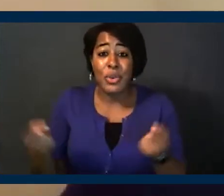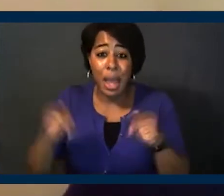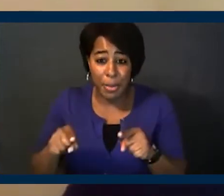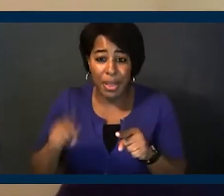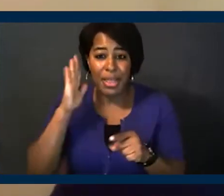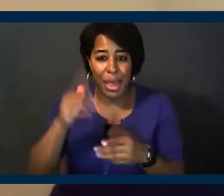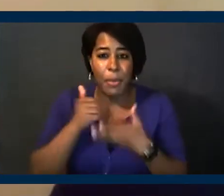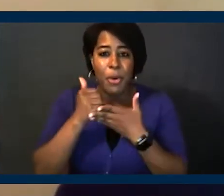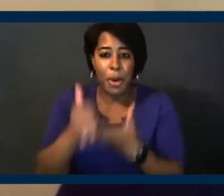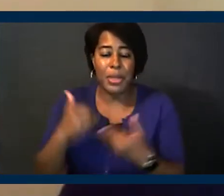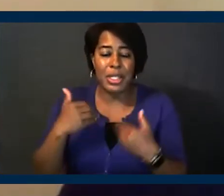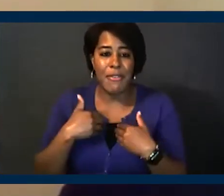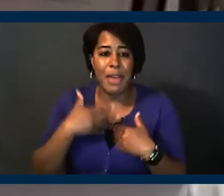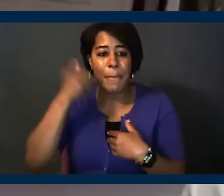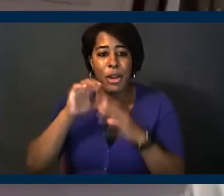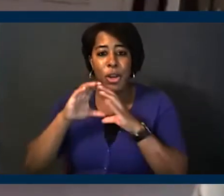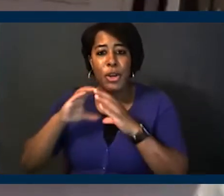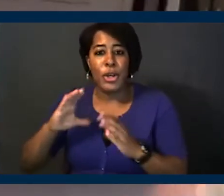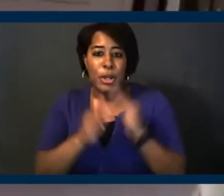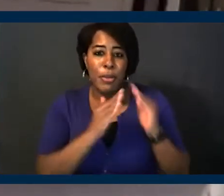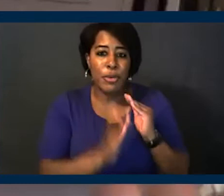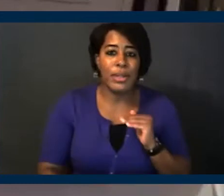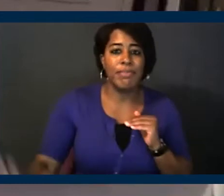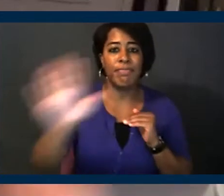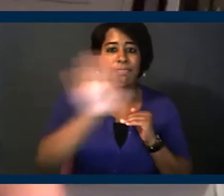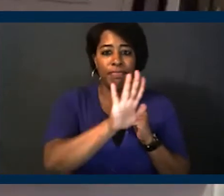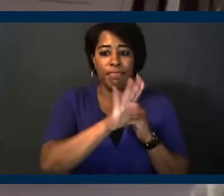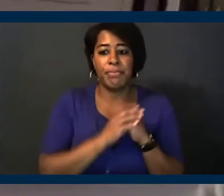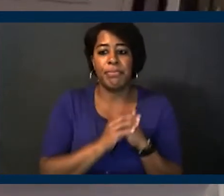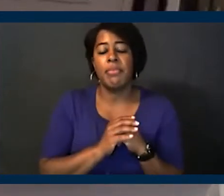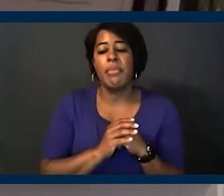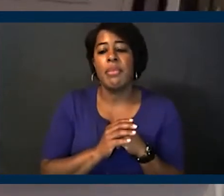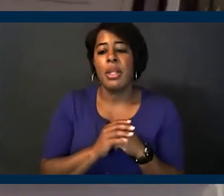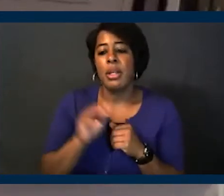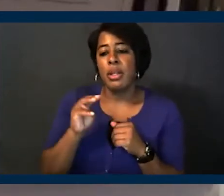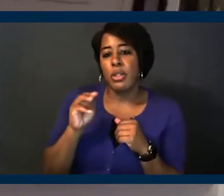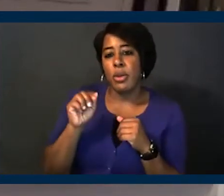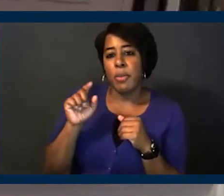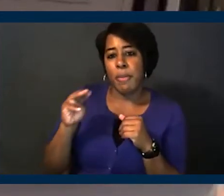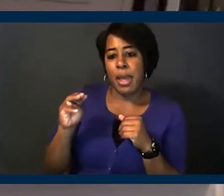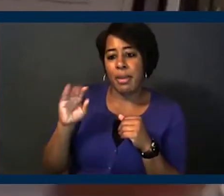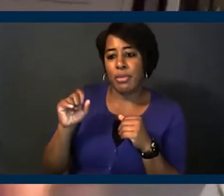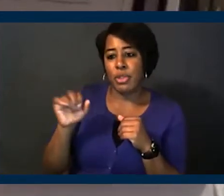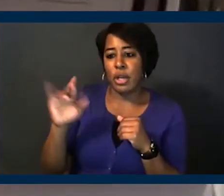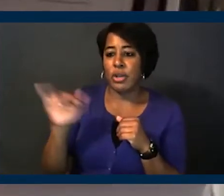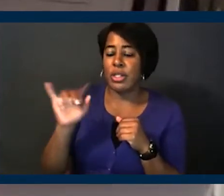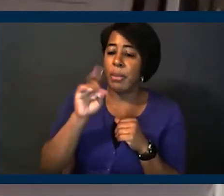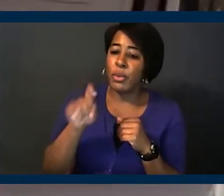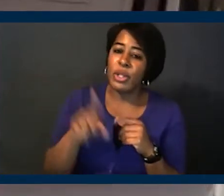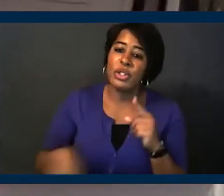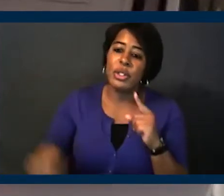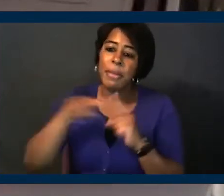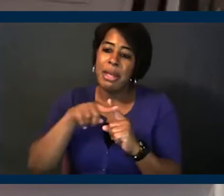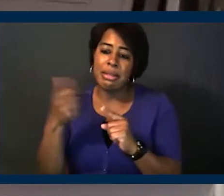board. And Madam Chair, I want to ask you the same question, but also ask you to give any insight to people